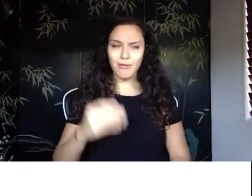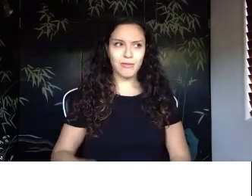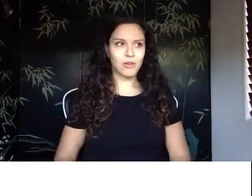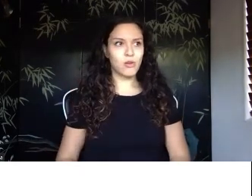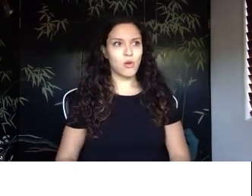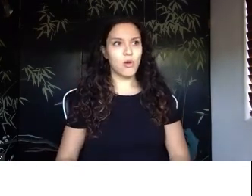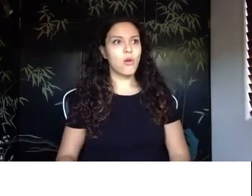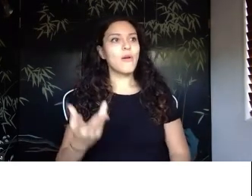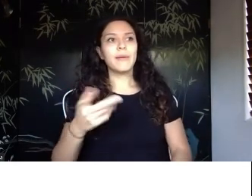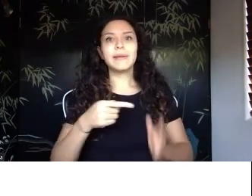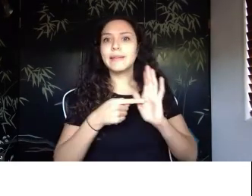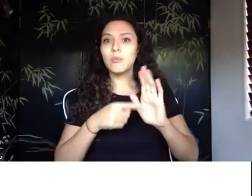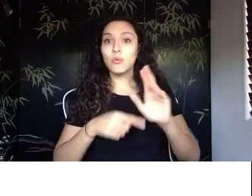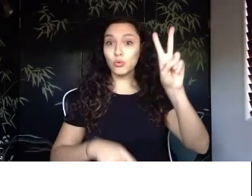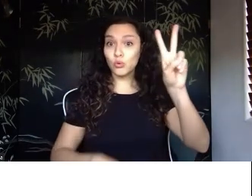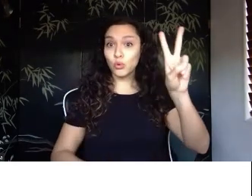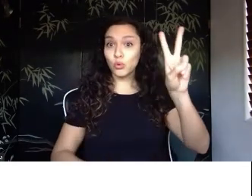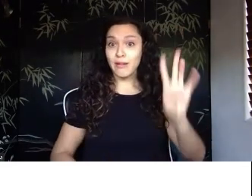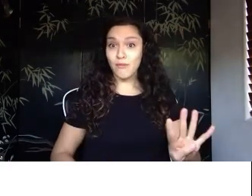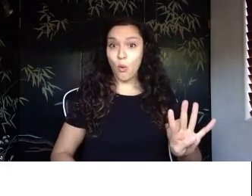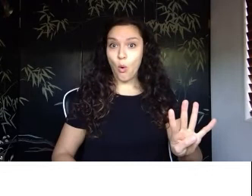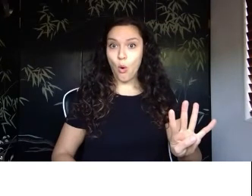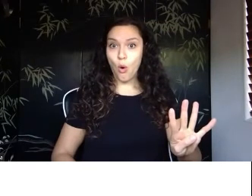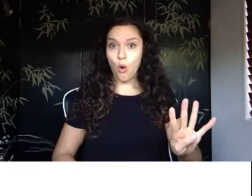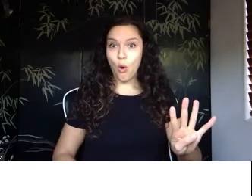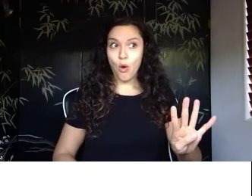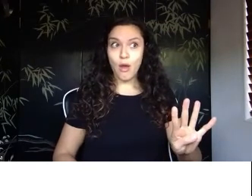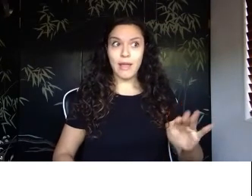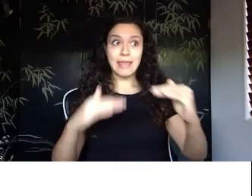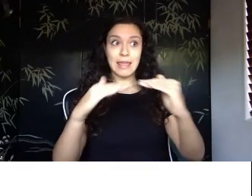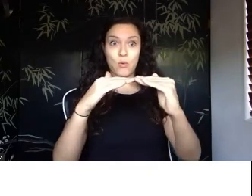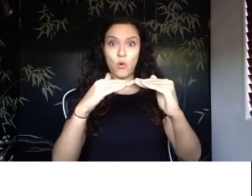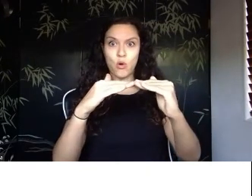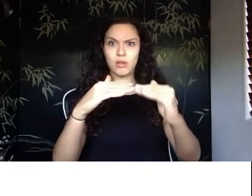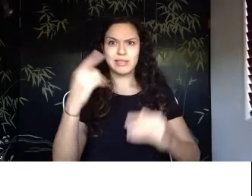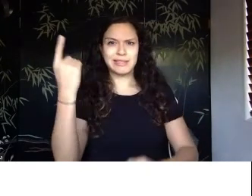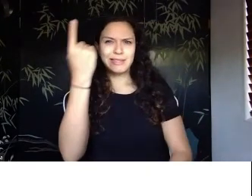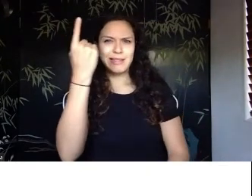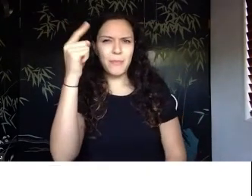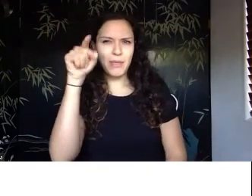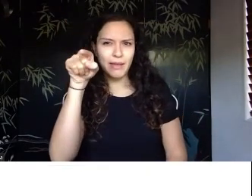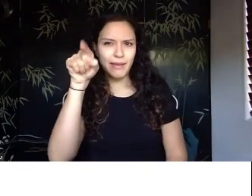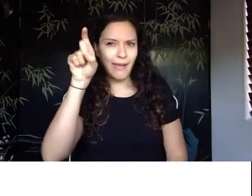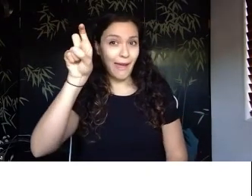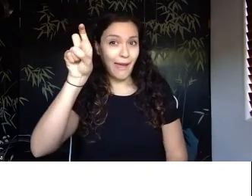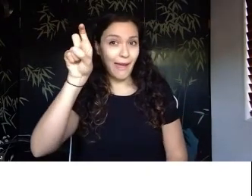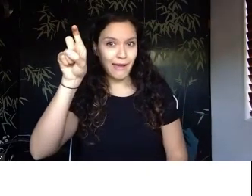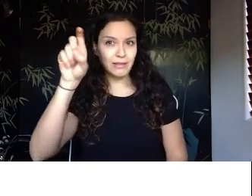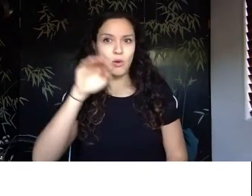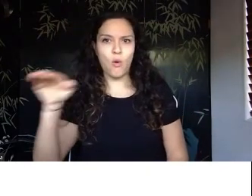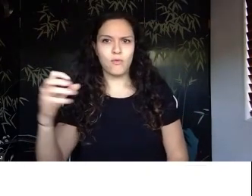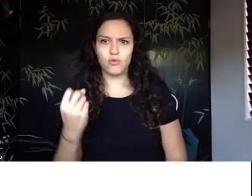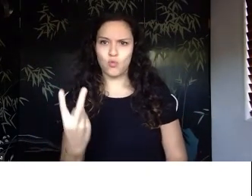I say that 2 out of 4 is the same thing as something out of 12?